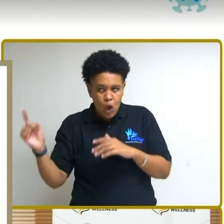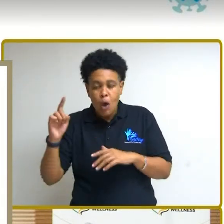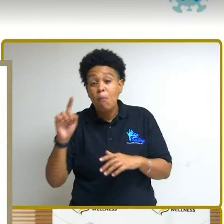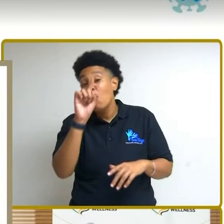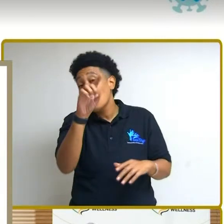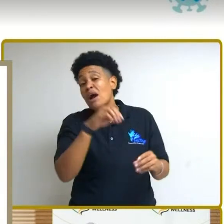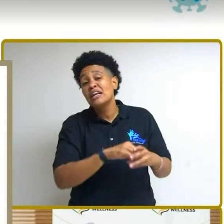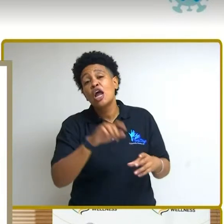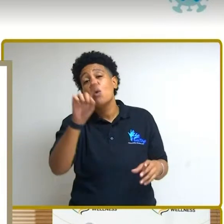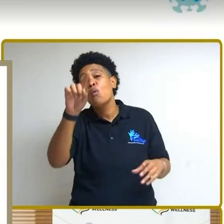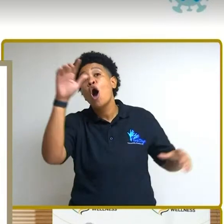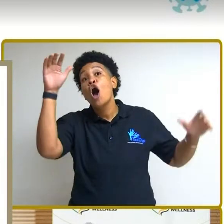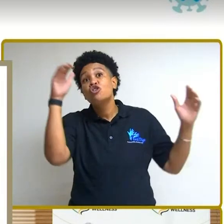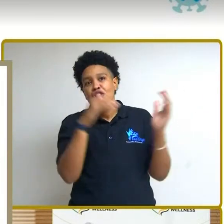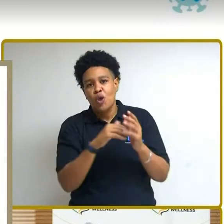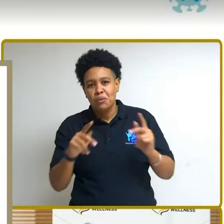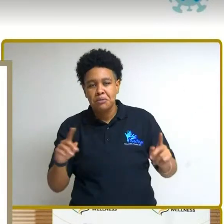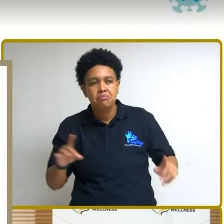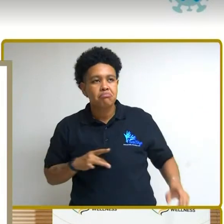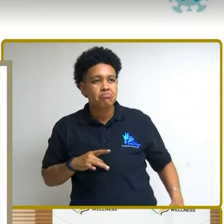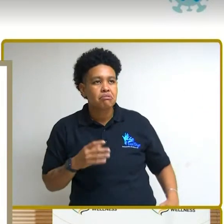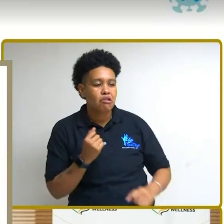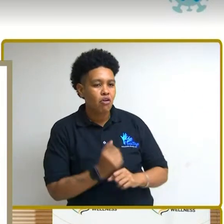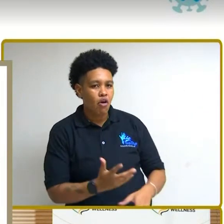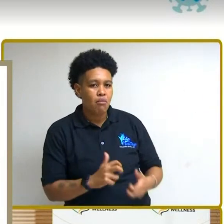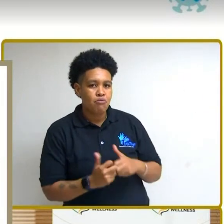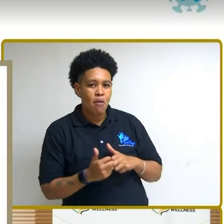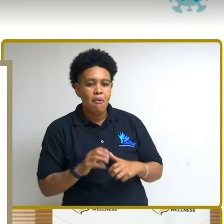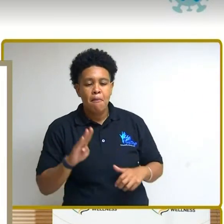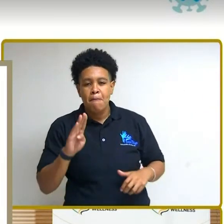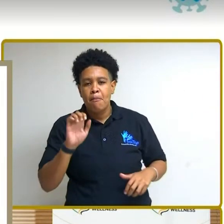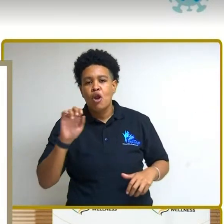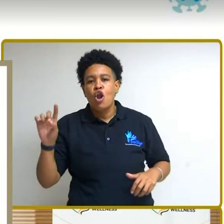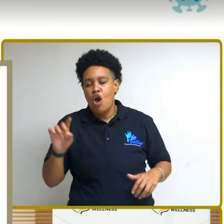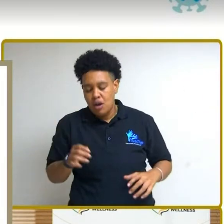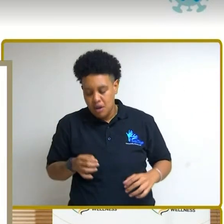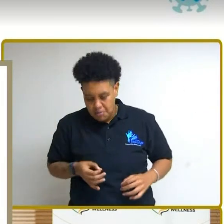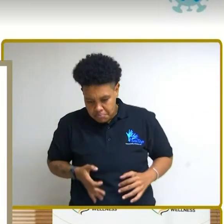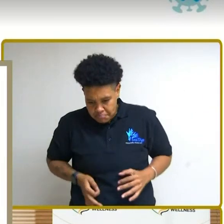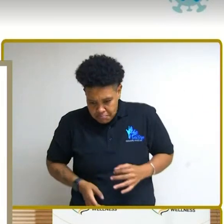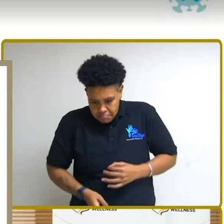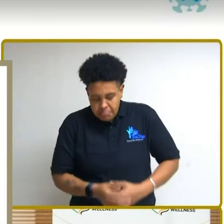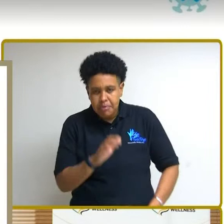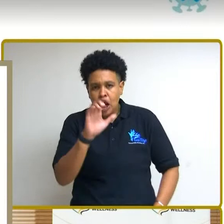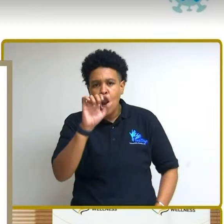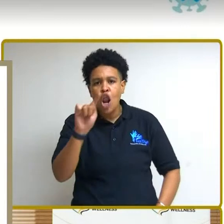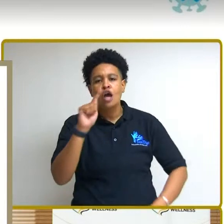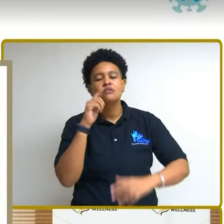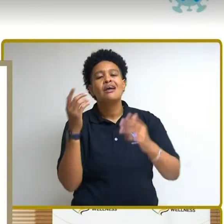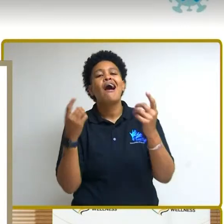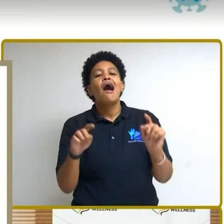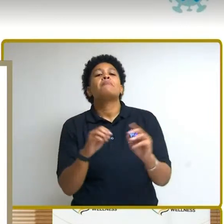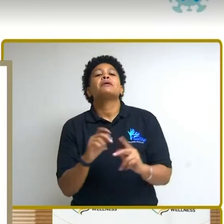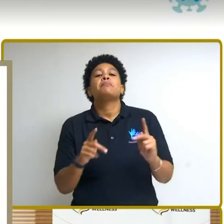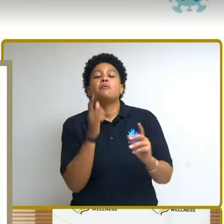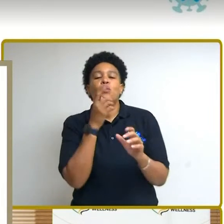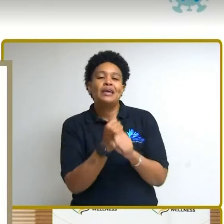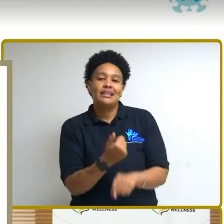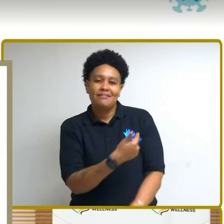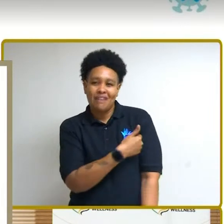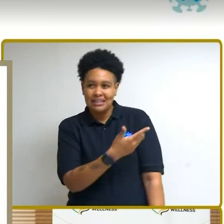in 100,000 incidents of these blood clots occurring in persons who would have received the vaccine. Next